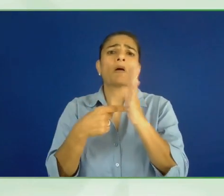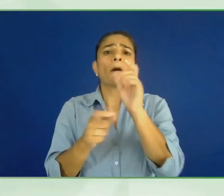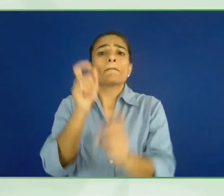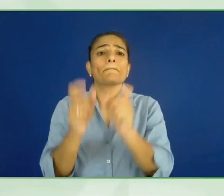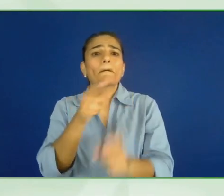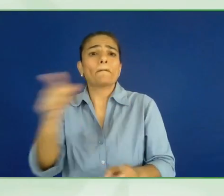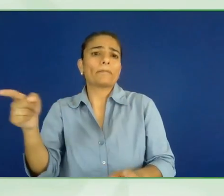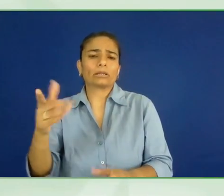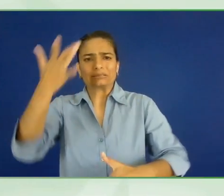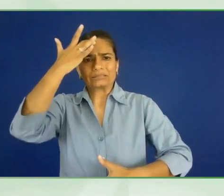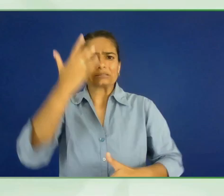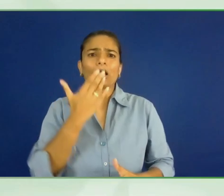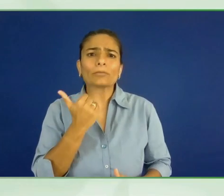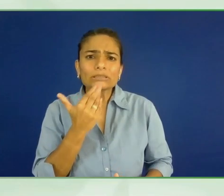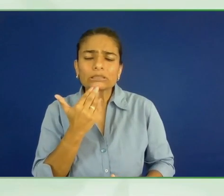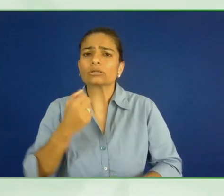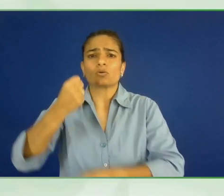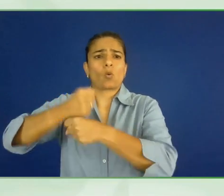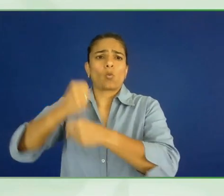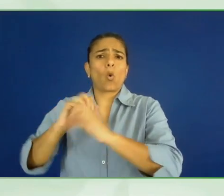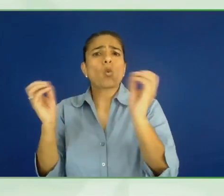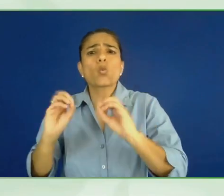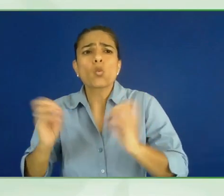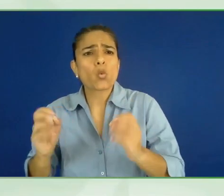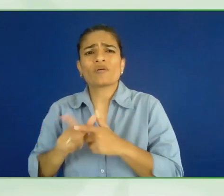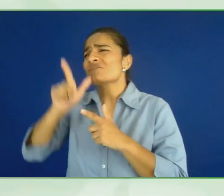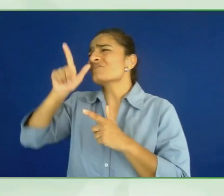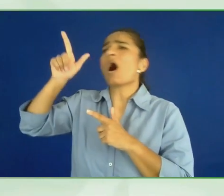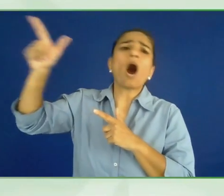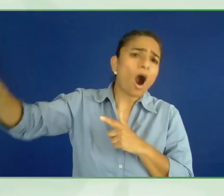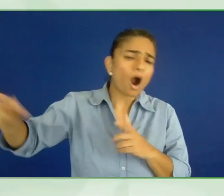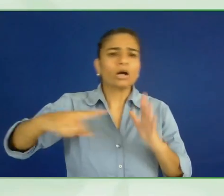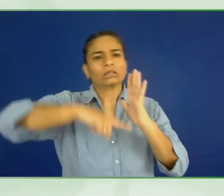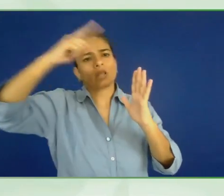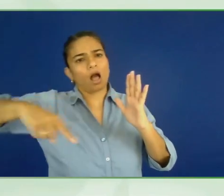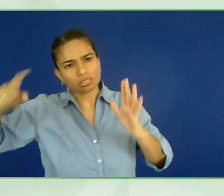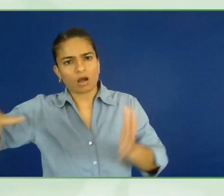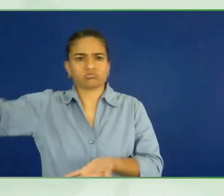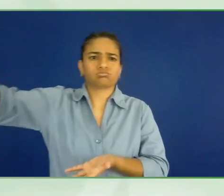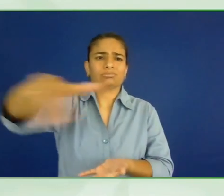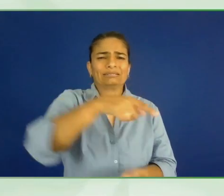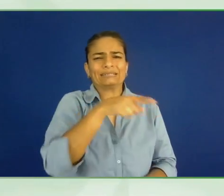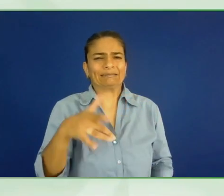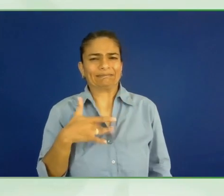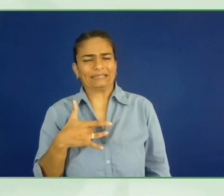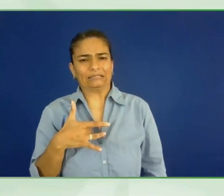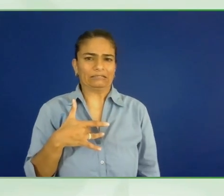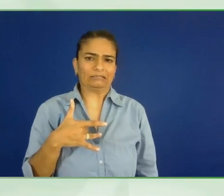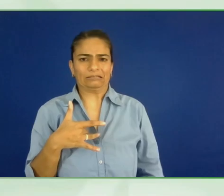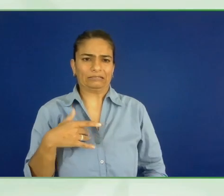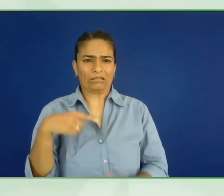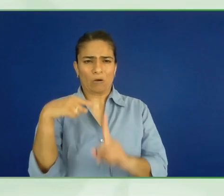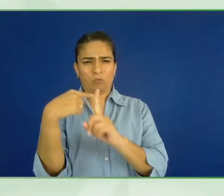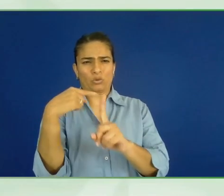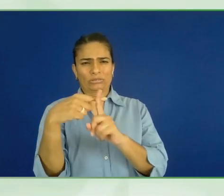have are not so optimistic when it comes to the role of the public service employment because